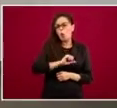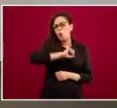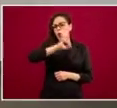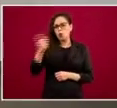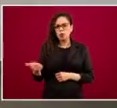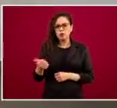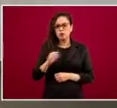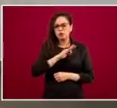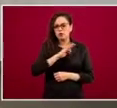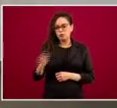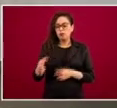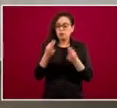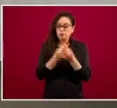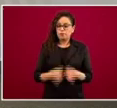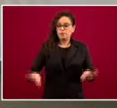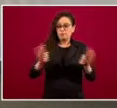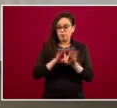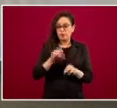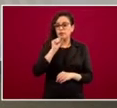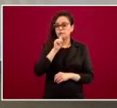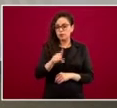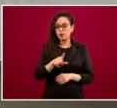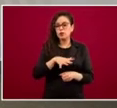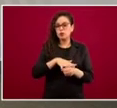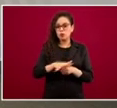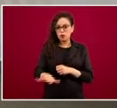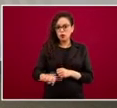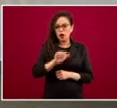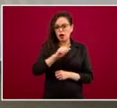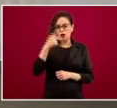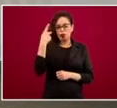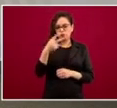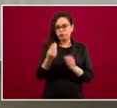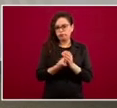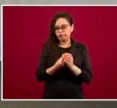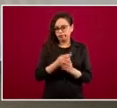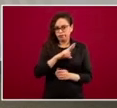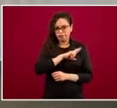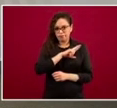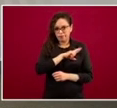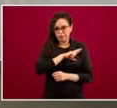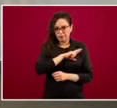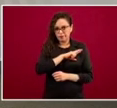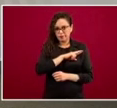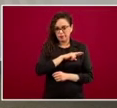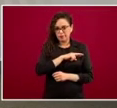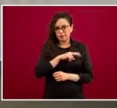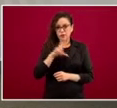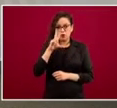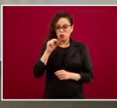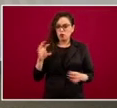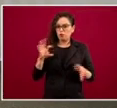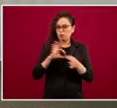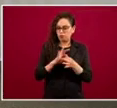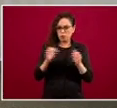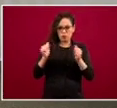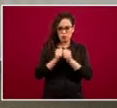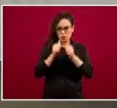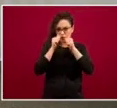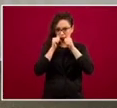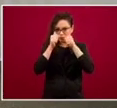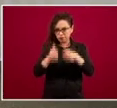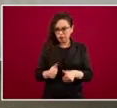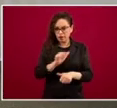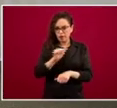dimension of direct medical treatment and also in other dimensions that